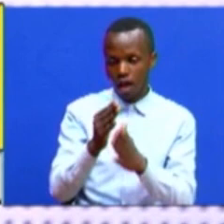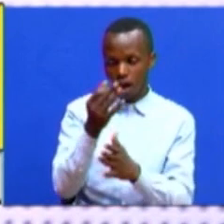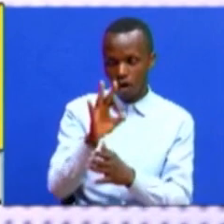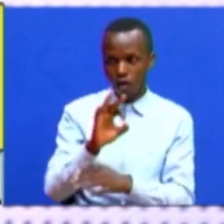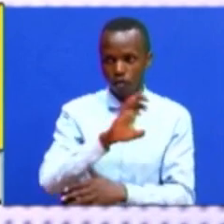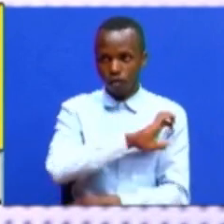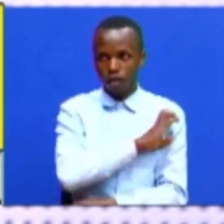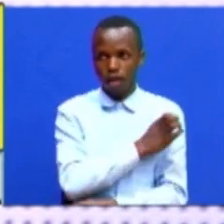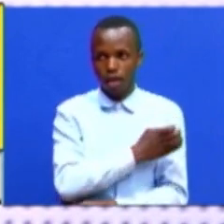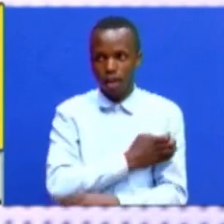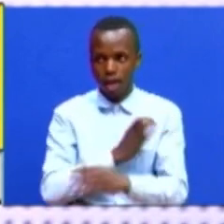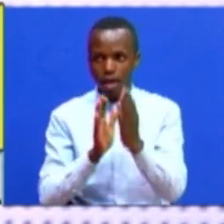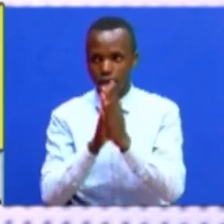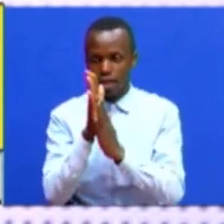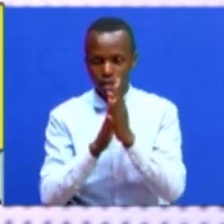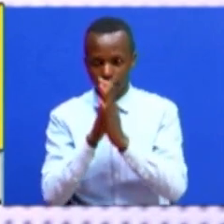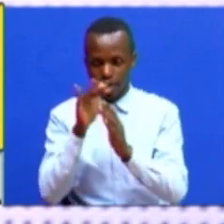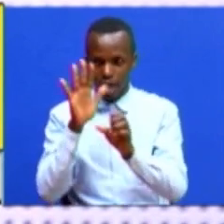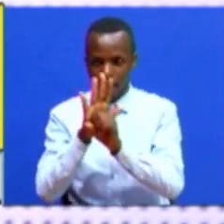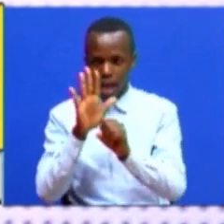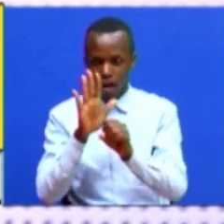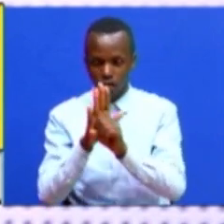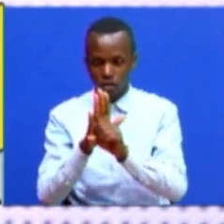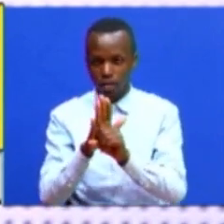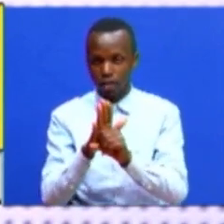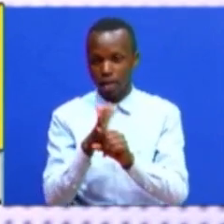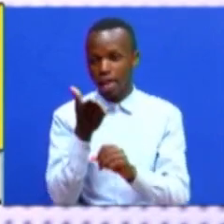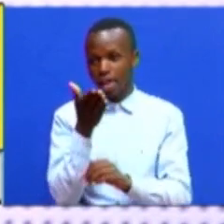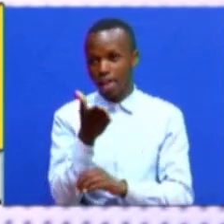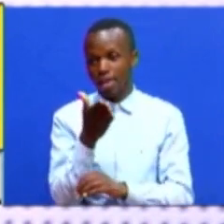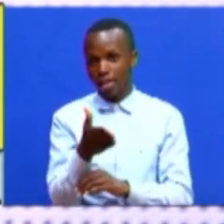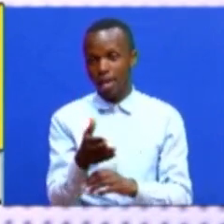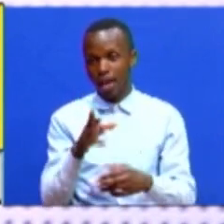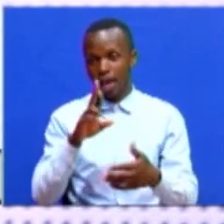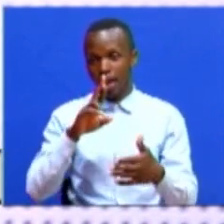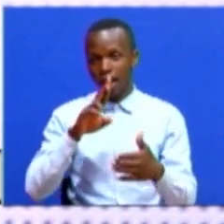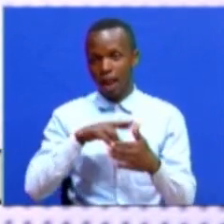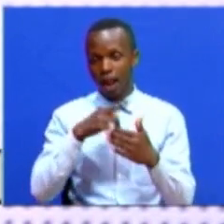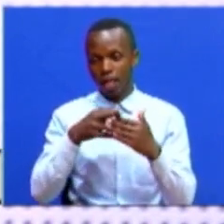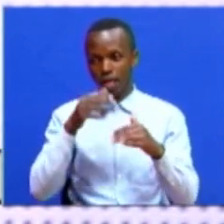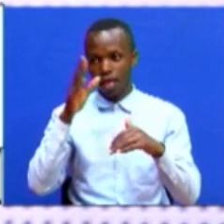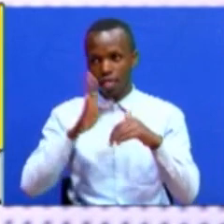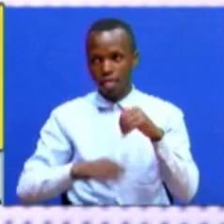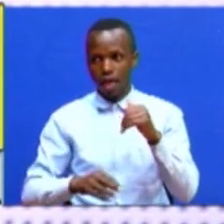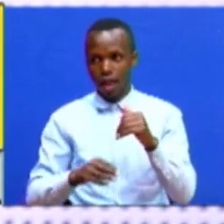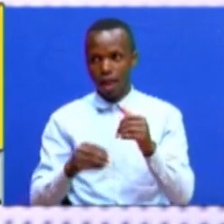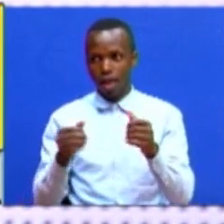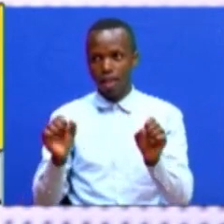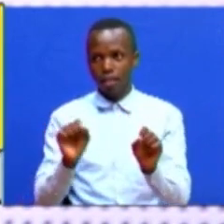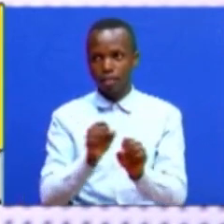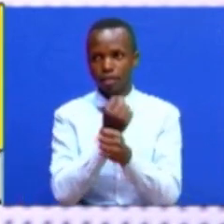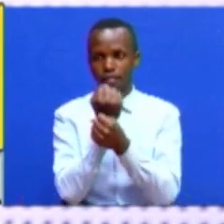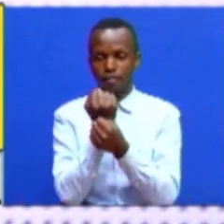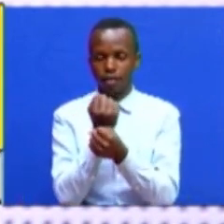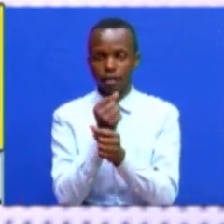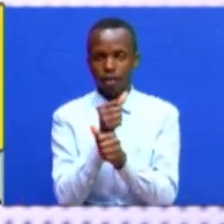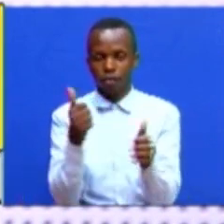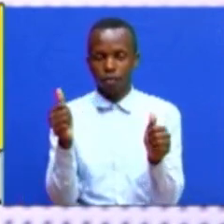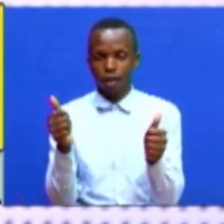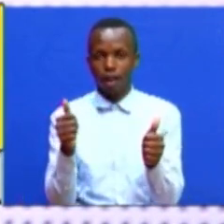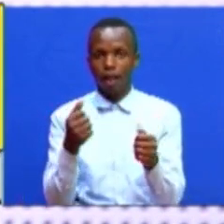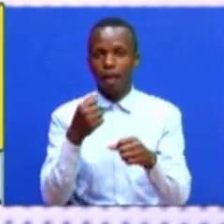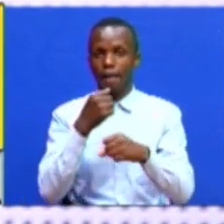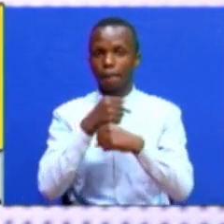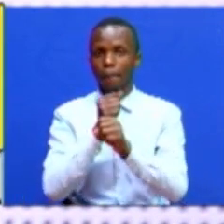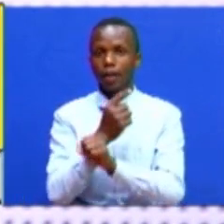much as everyone is interested in this subject, other than saving cost, it is our duty to make sure that